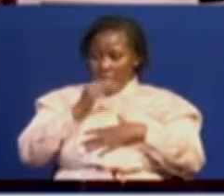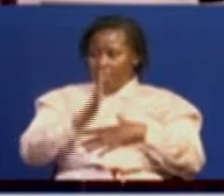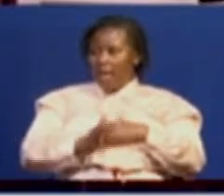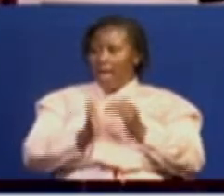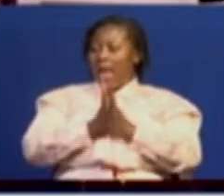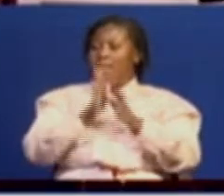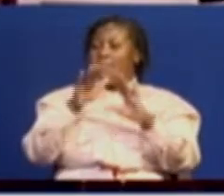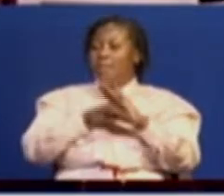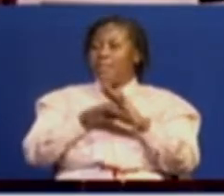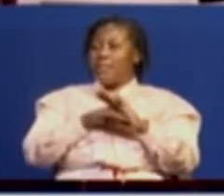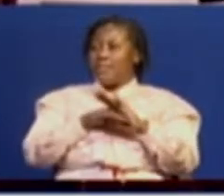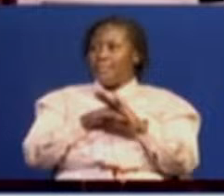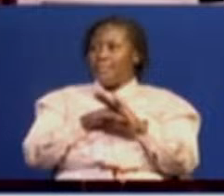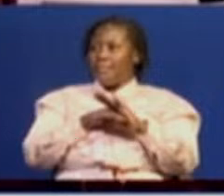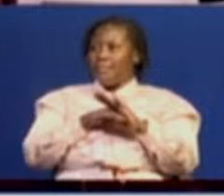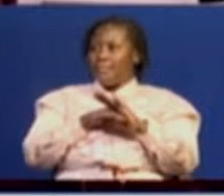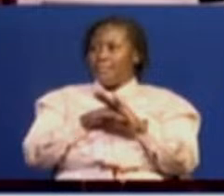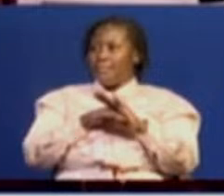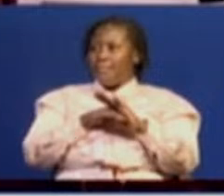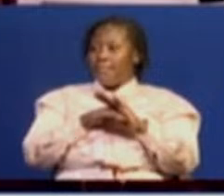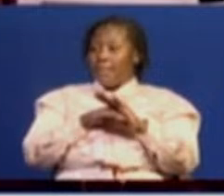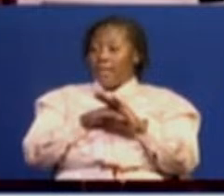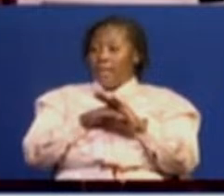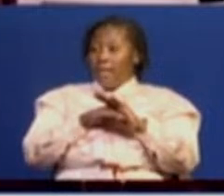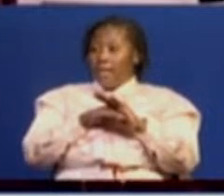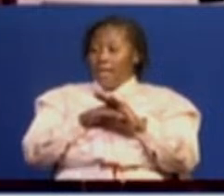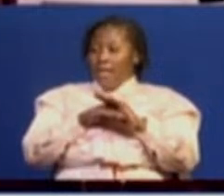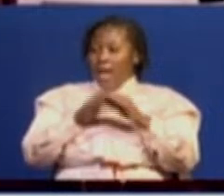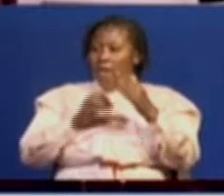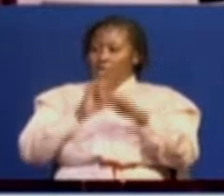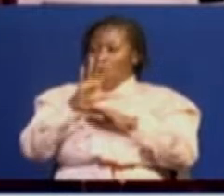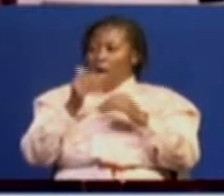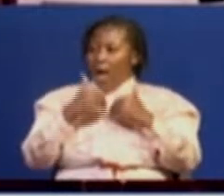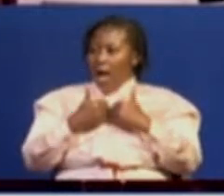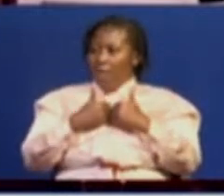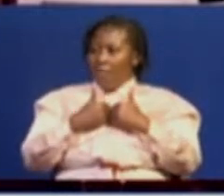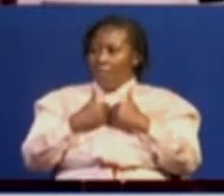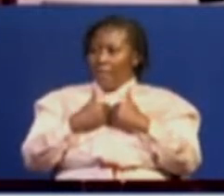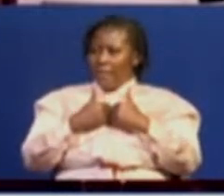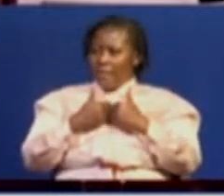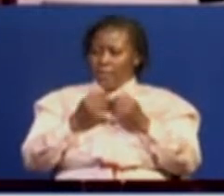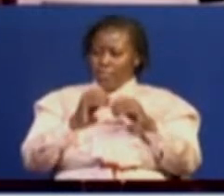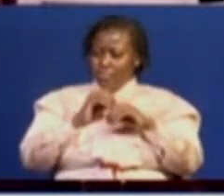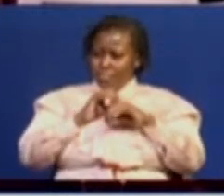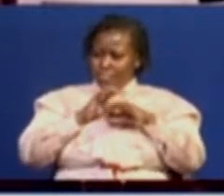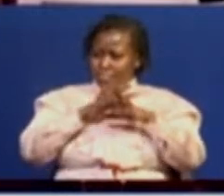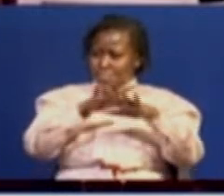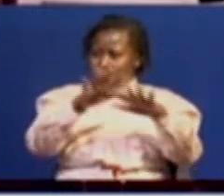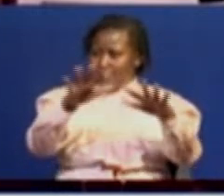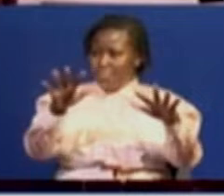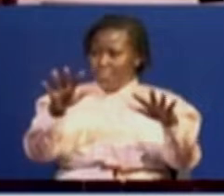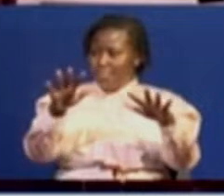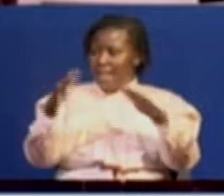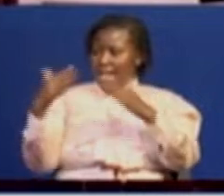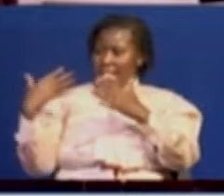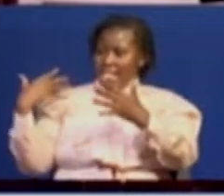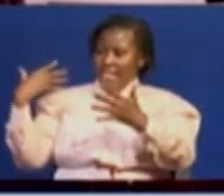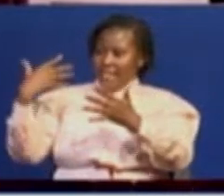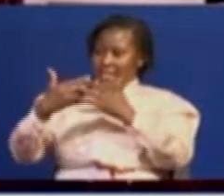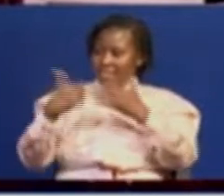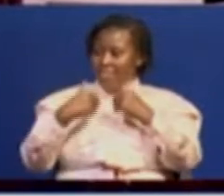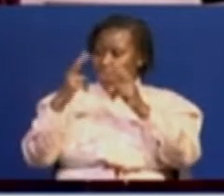Honorable Speaker and honorable members, there is a video that has been circulated